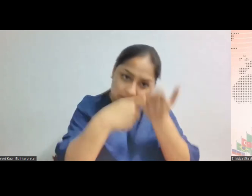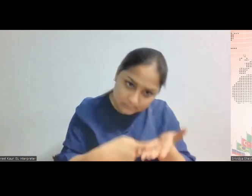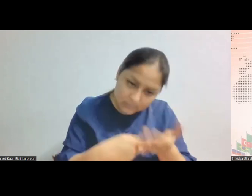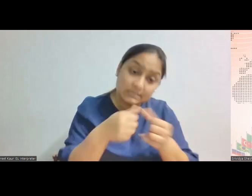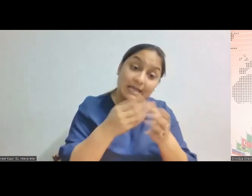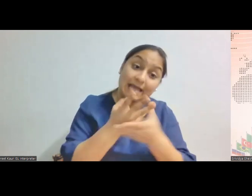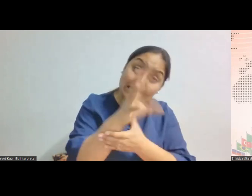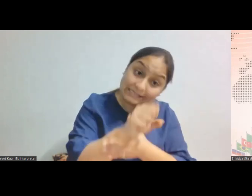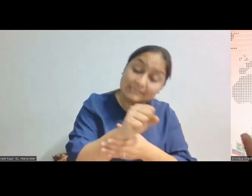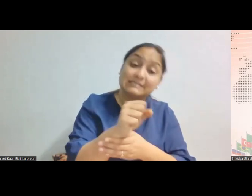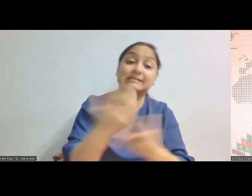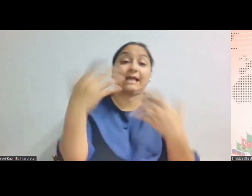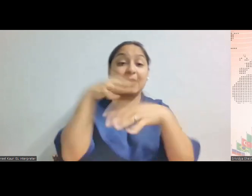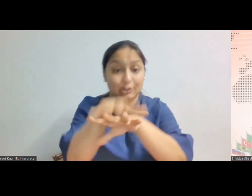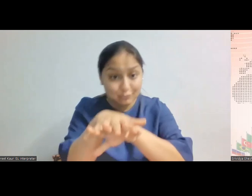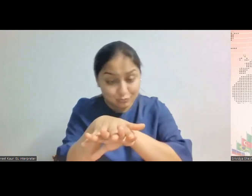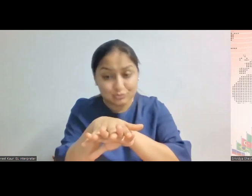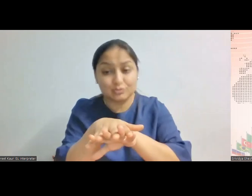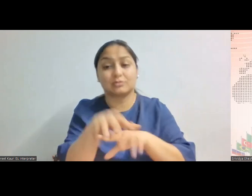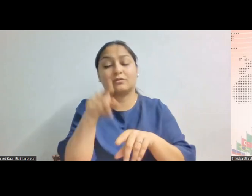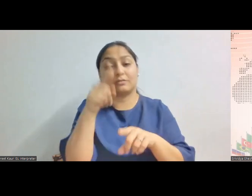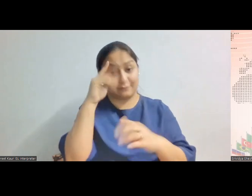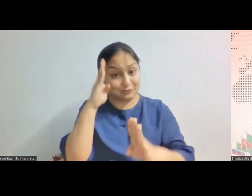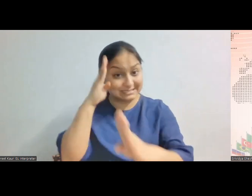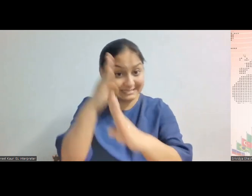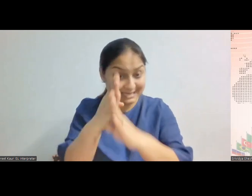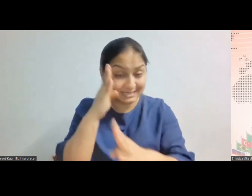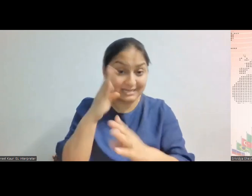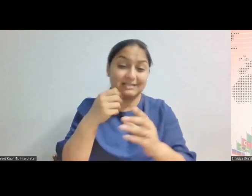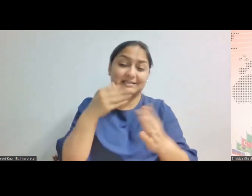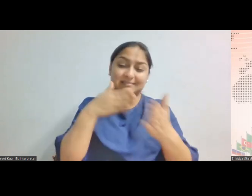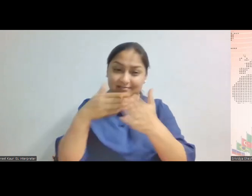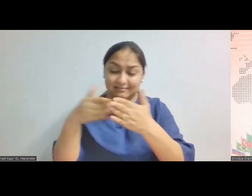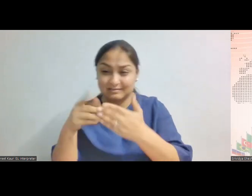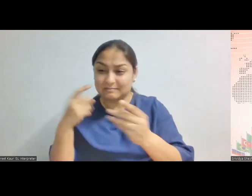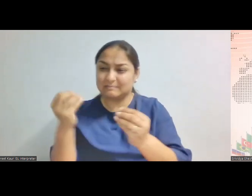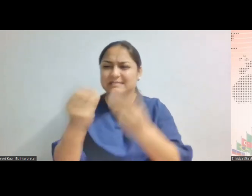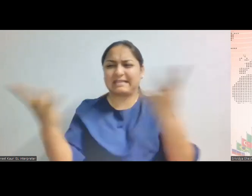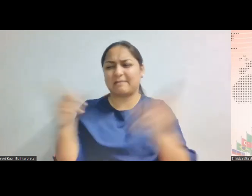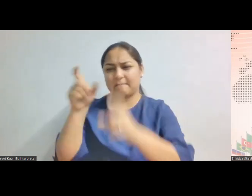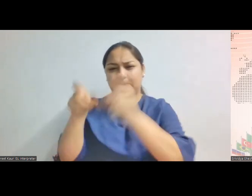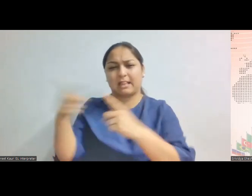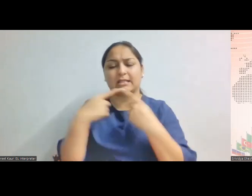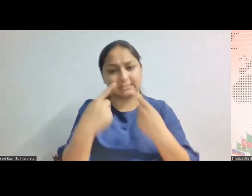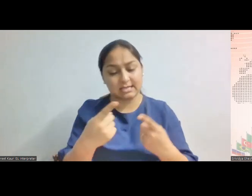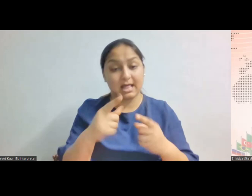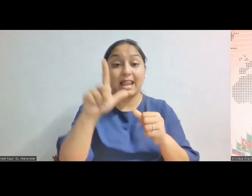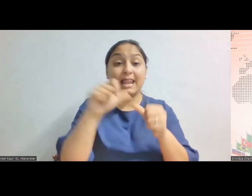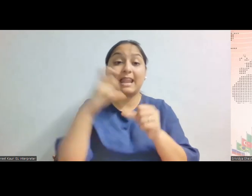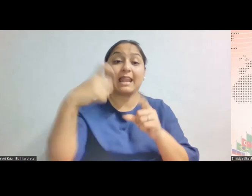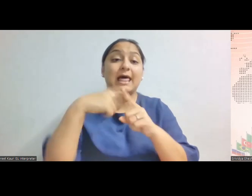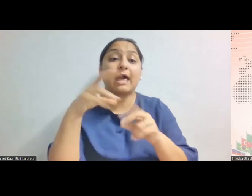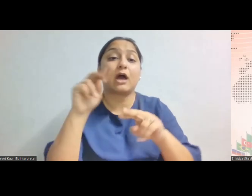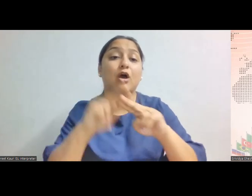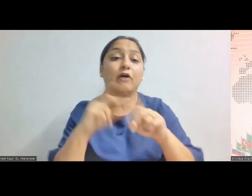inclusion, one central challenge that was emphasized by several speakers was the lack of data specific to